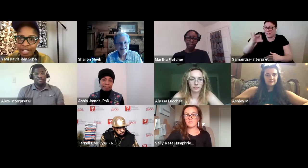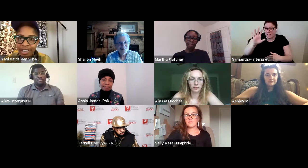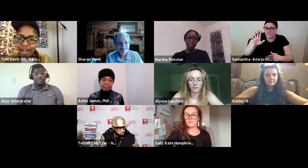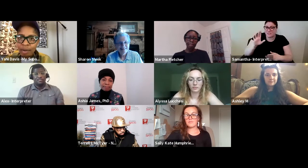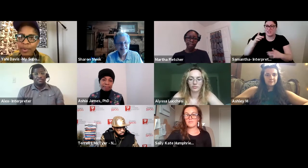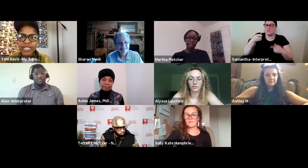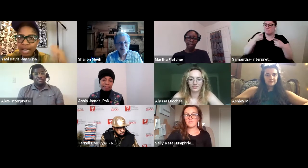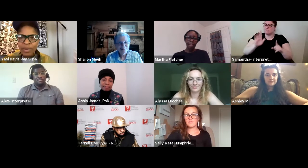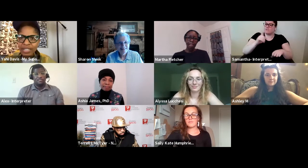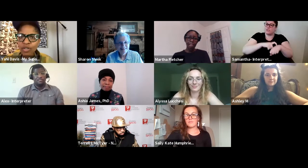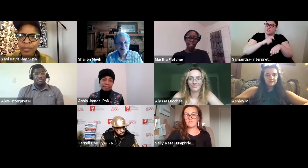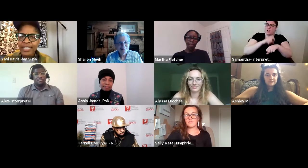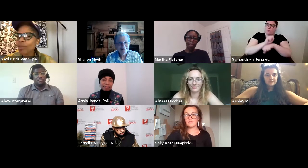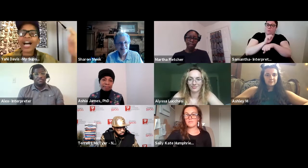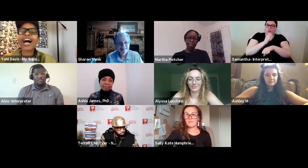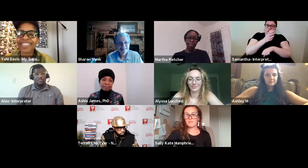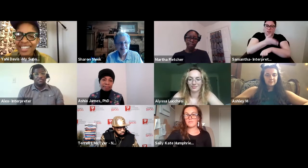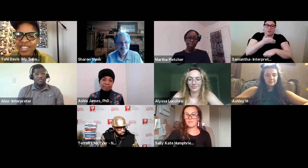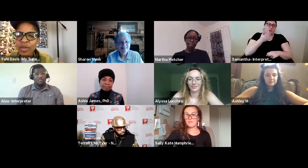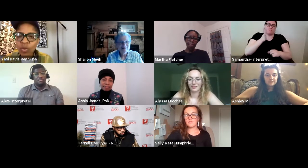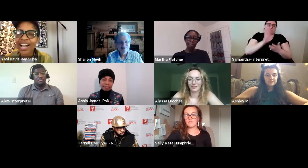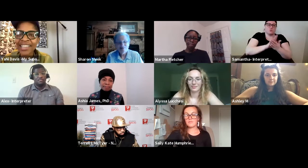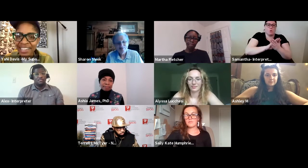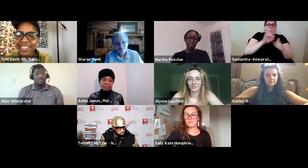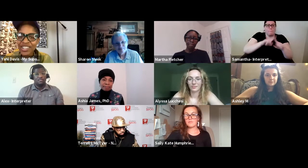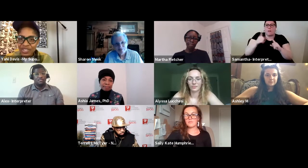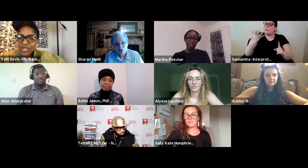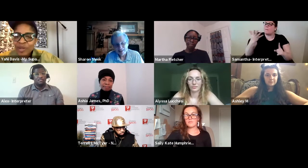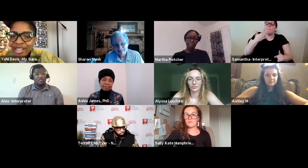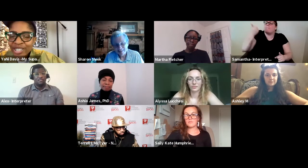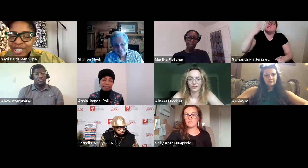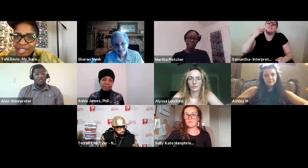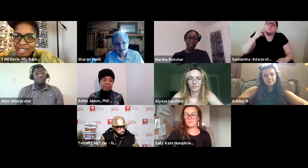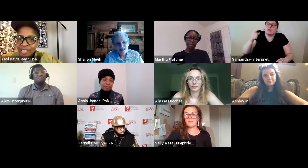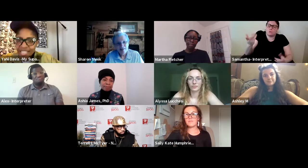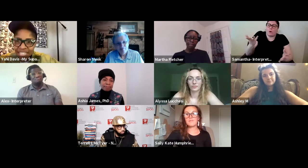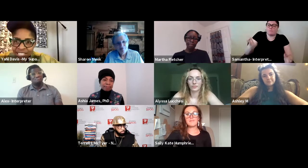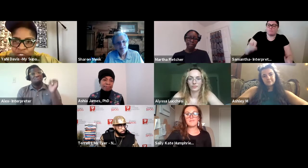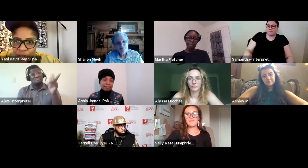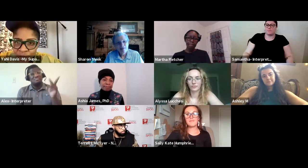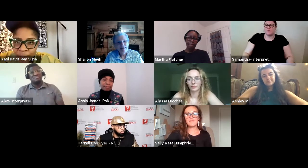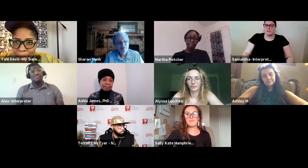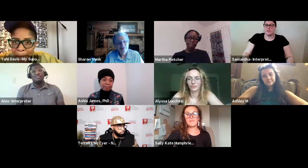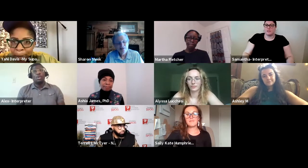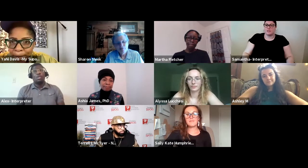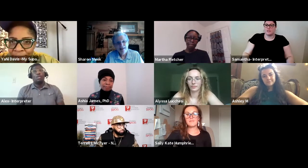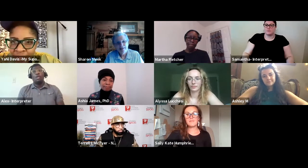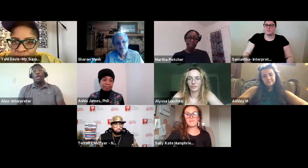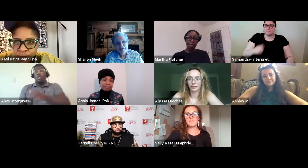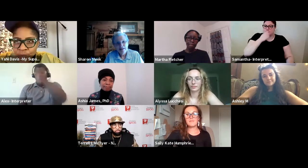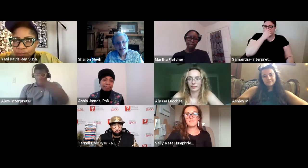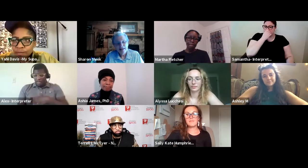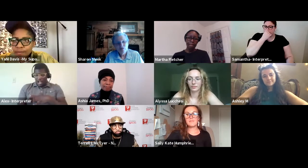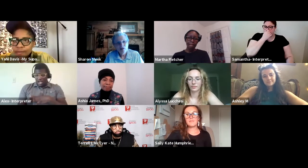were there. But tell me a highlight. Tell me one highlight you experienced working with this